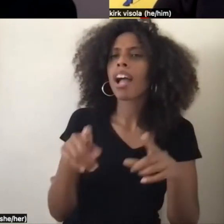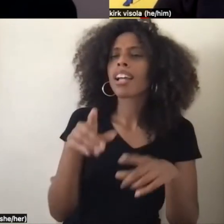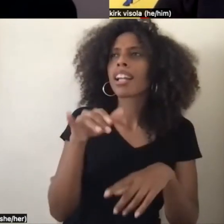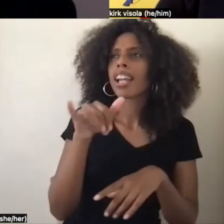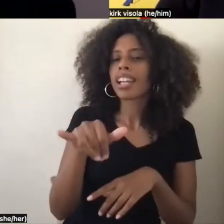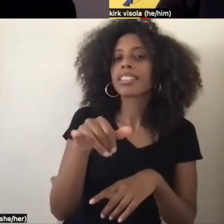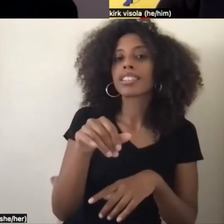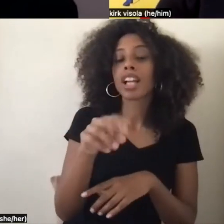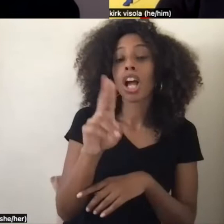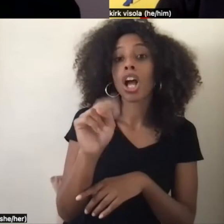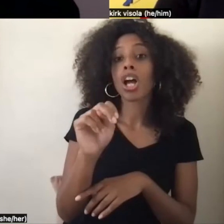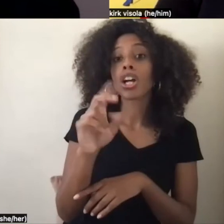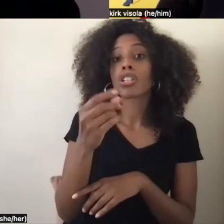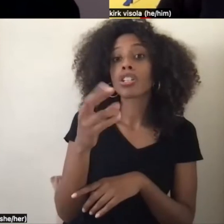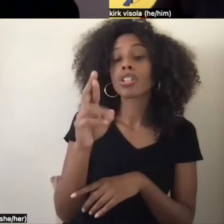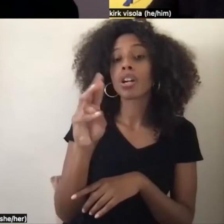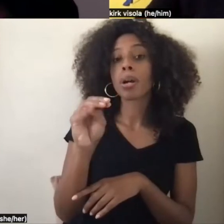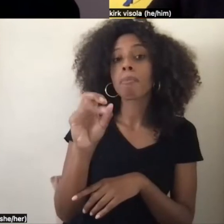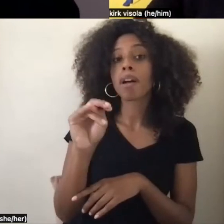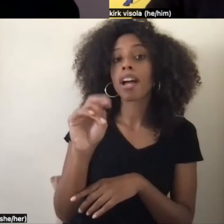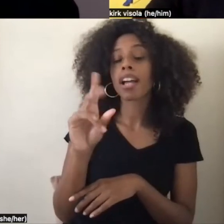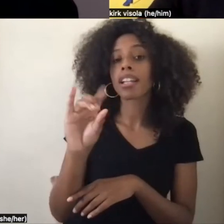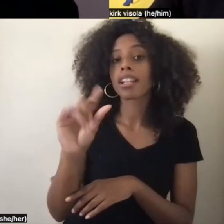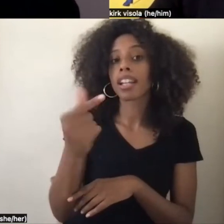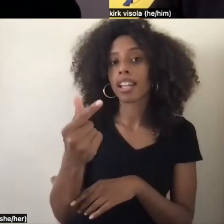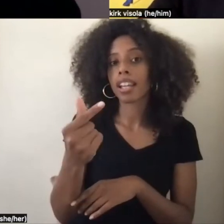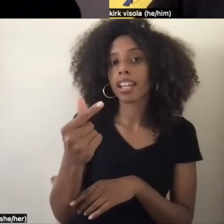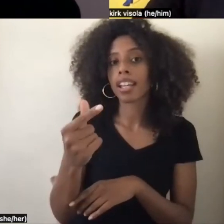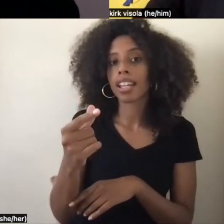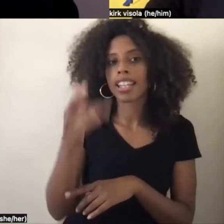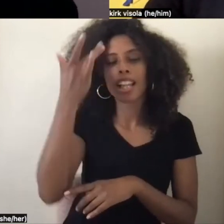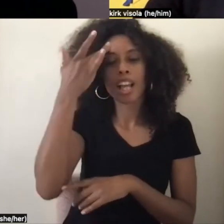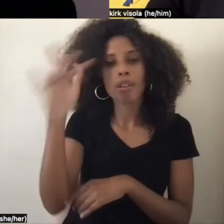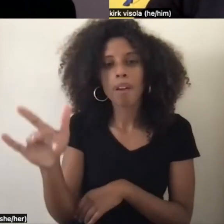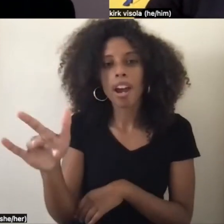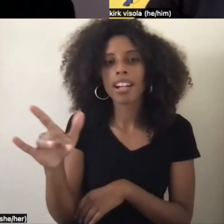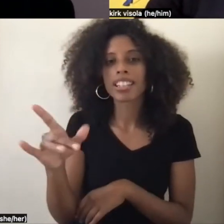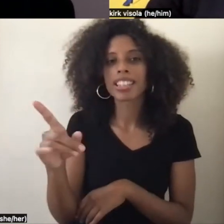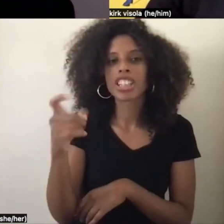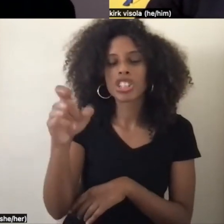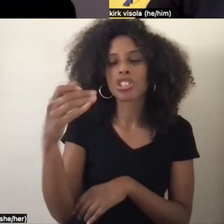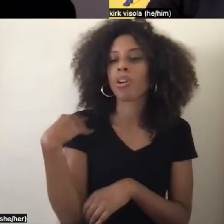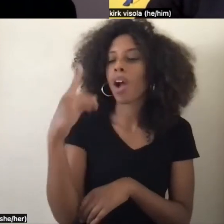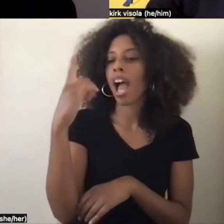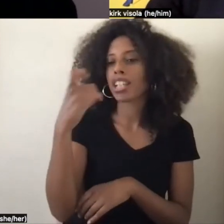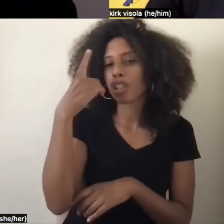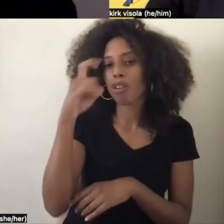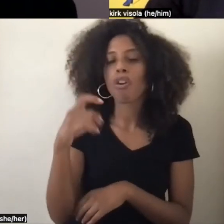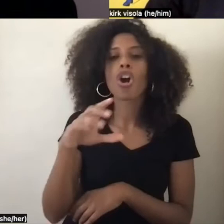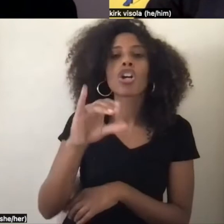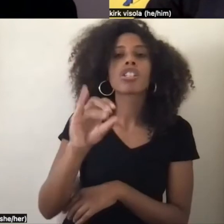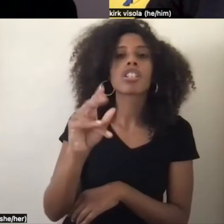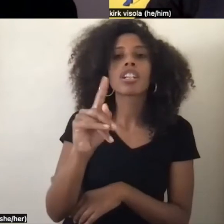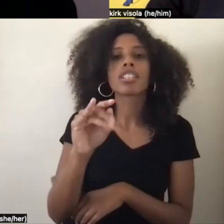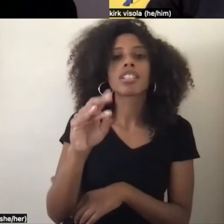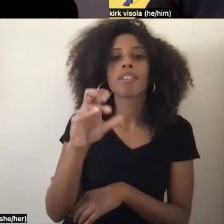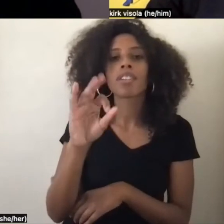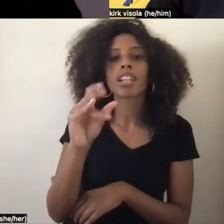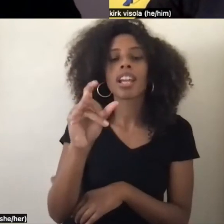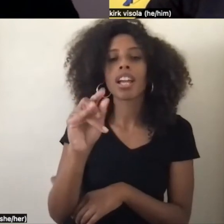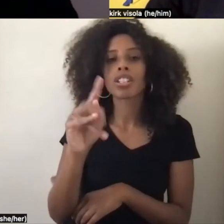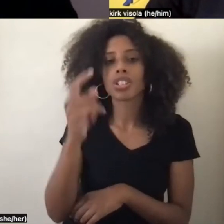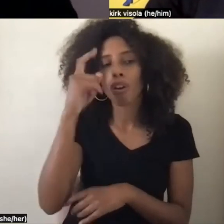asking for justification for their emotions or their experiences. And it's also saying, like, you don't know